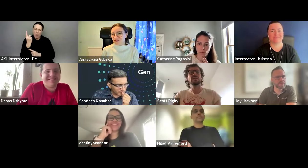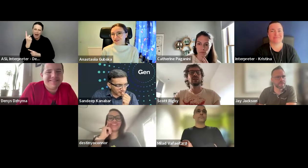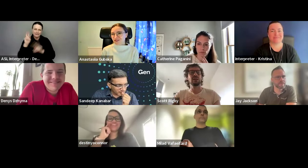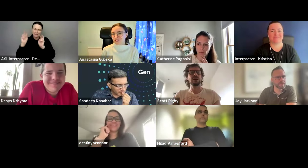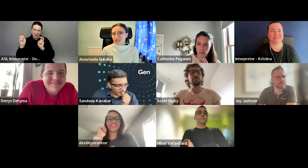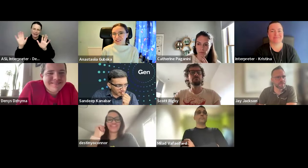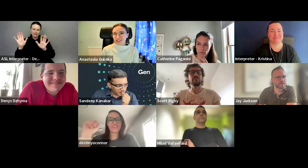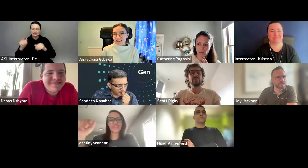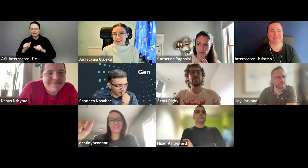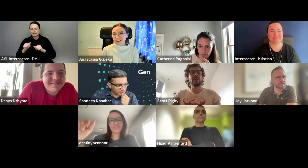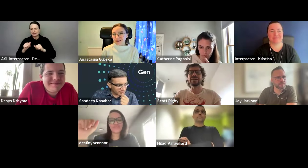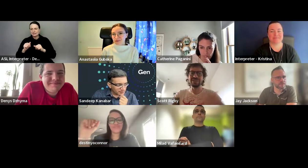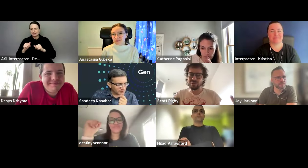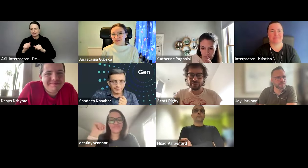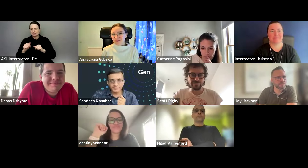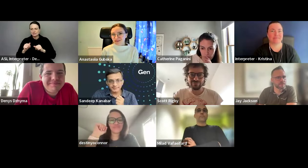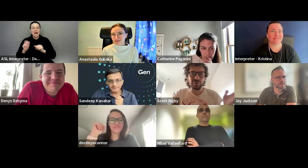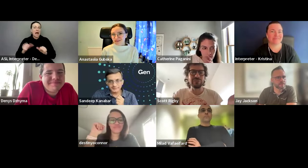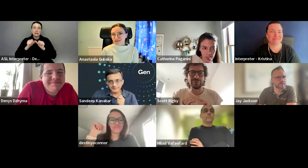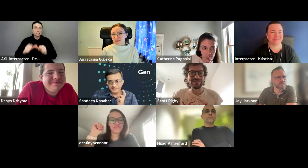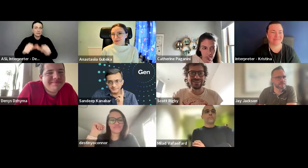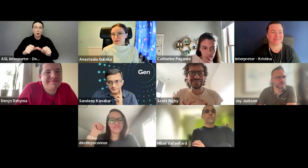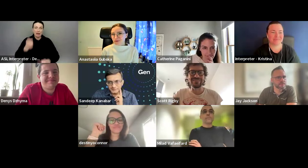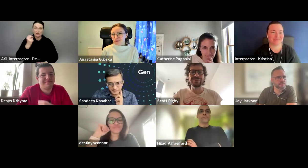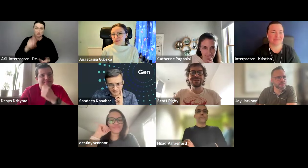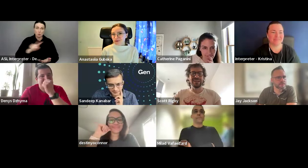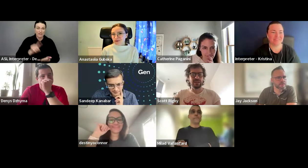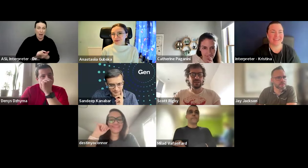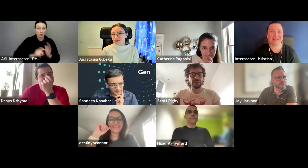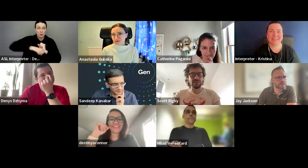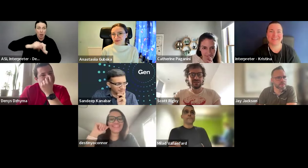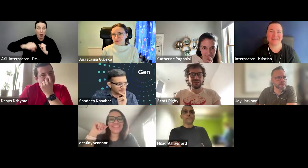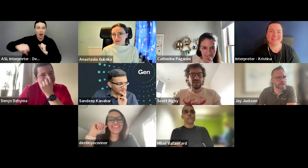on, I could keep going for 12 hours on this. So.